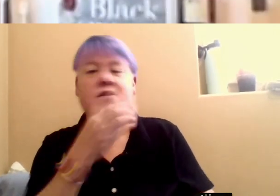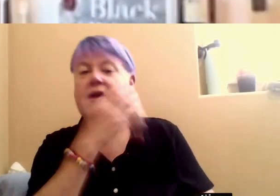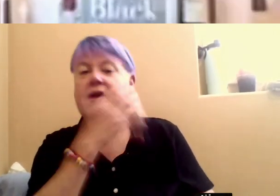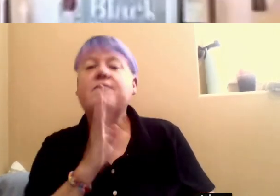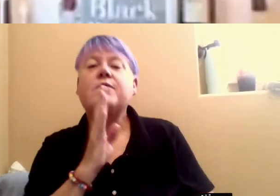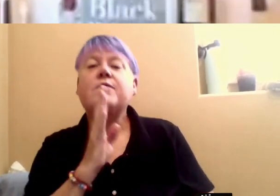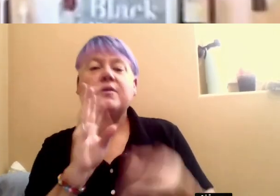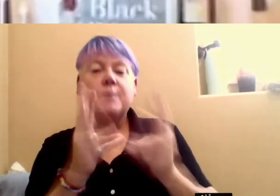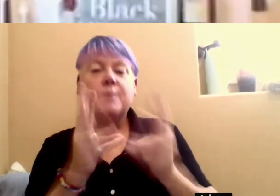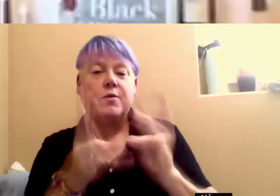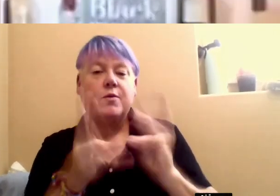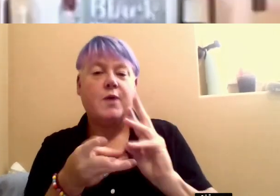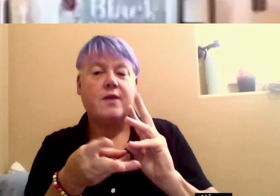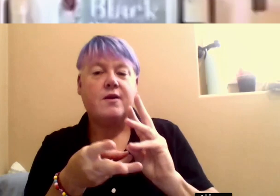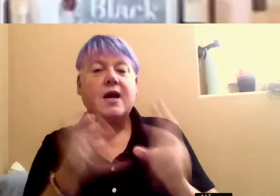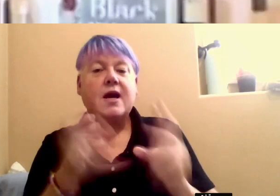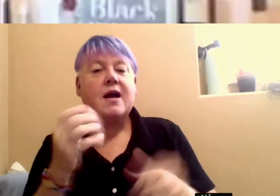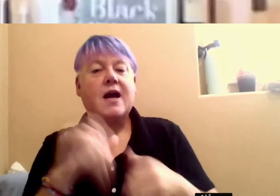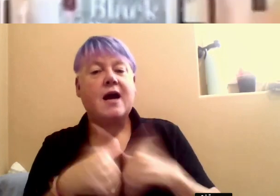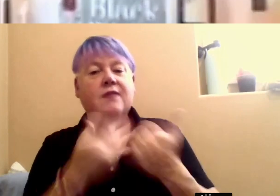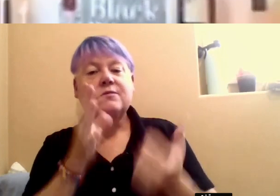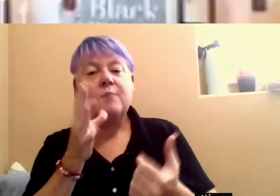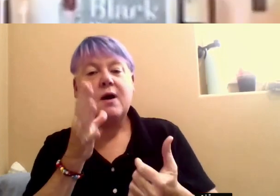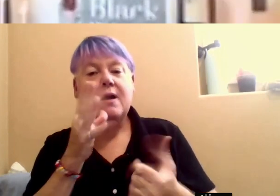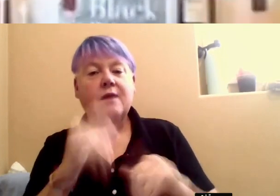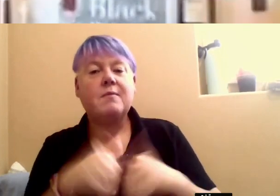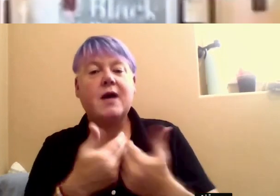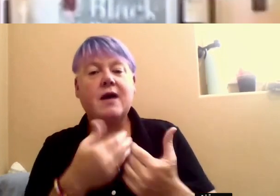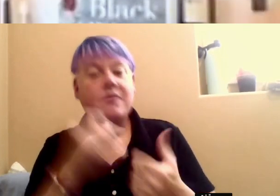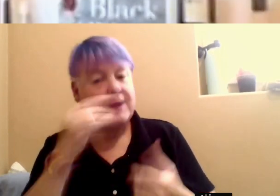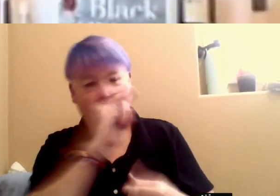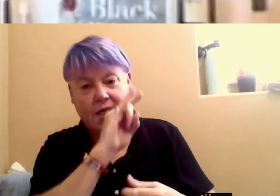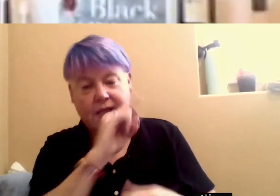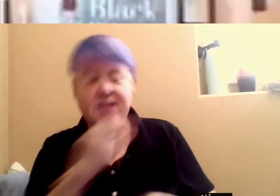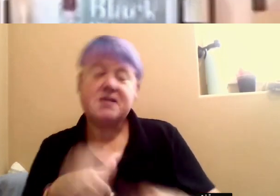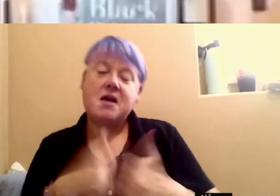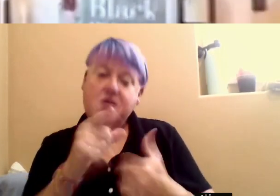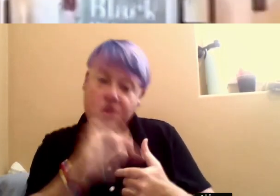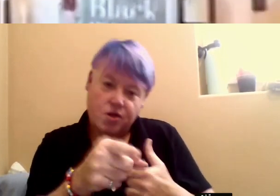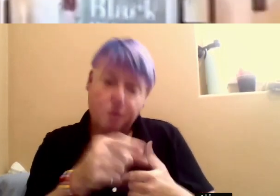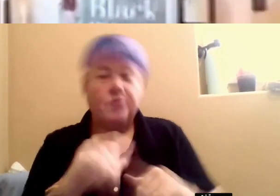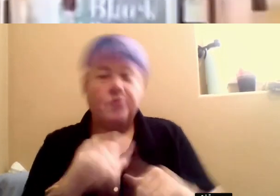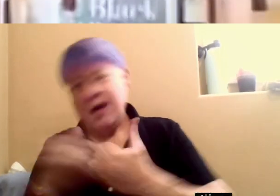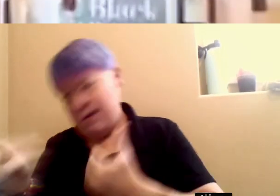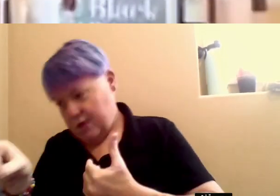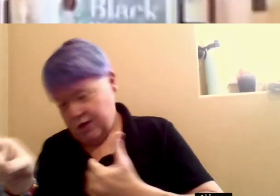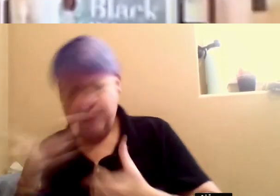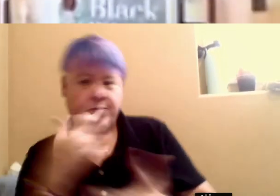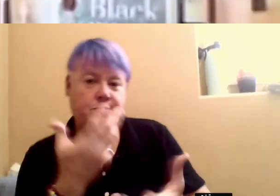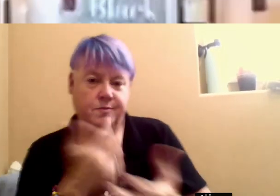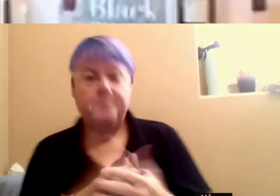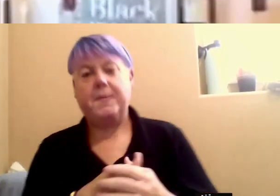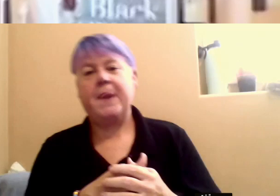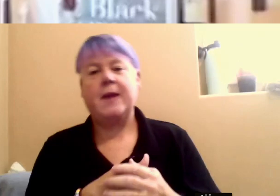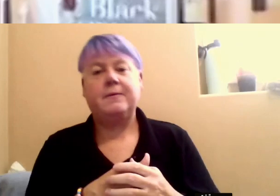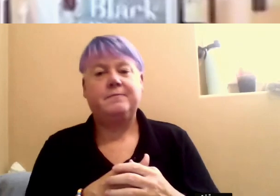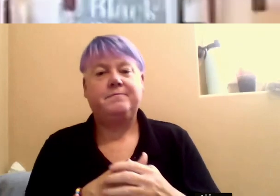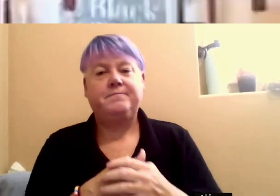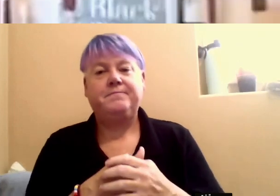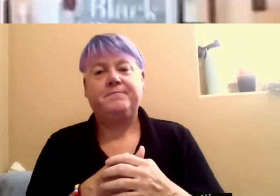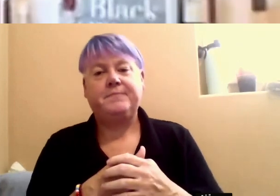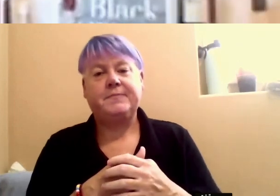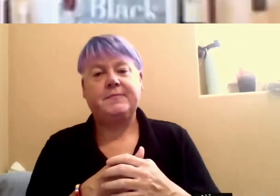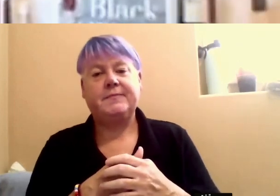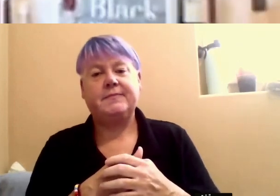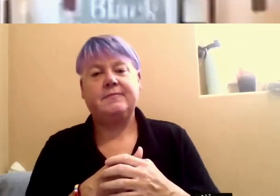weather, how Mom's doing, how my kids are doing, how he's doing, how I'm doing. He's wearing navy blue set slacks that work hard to hide the